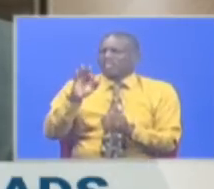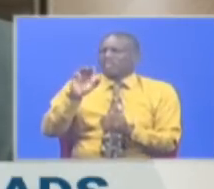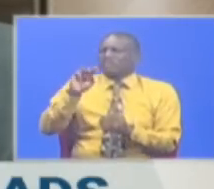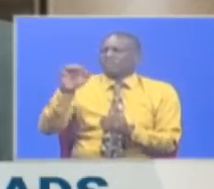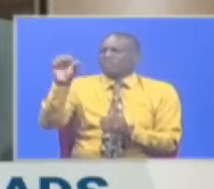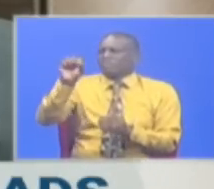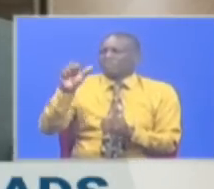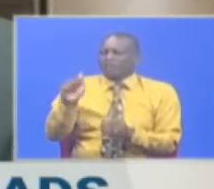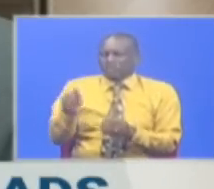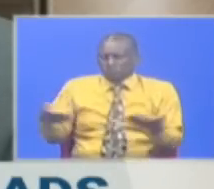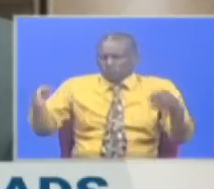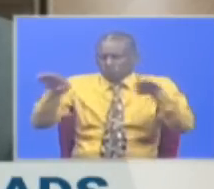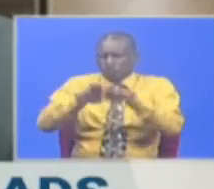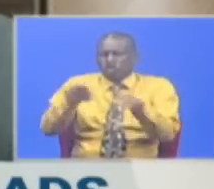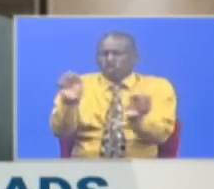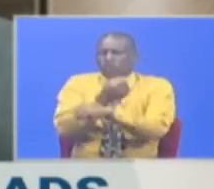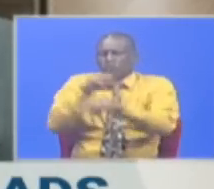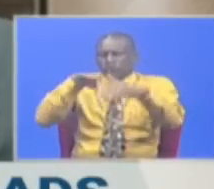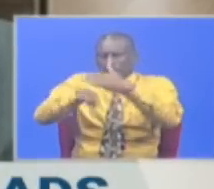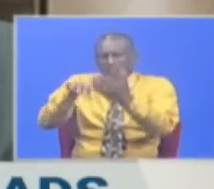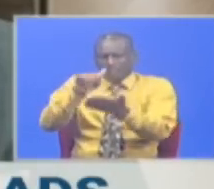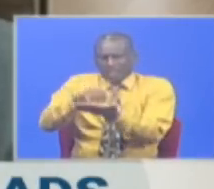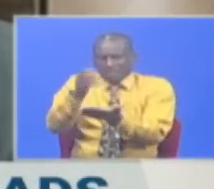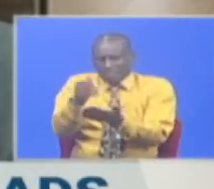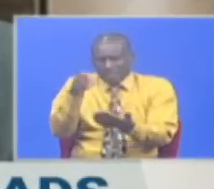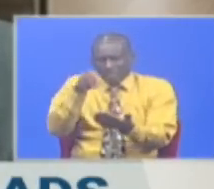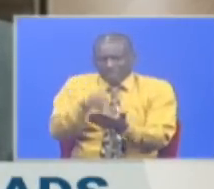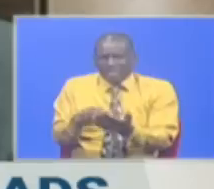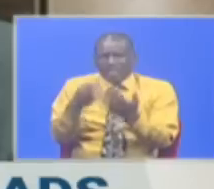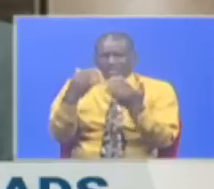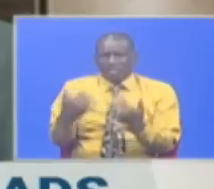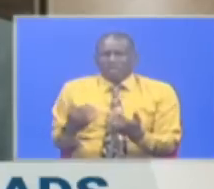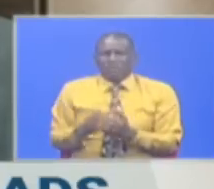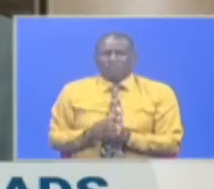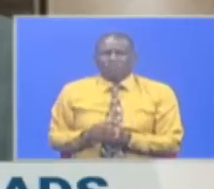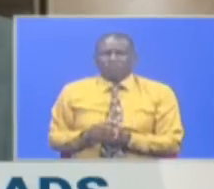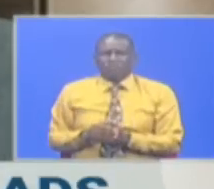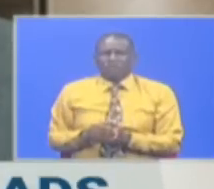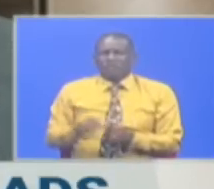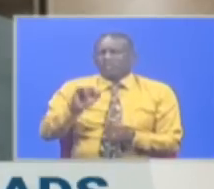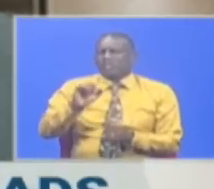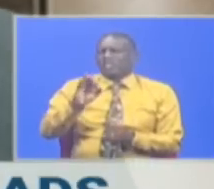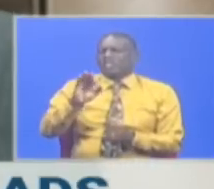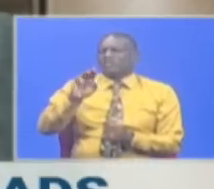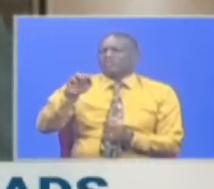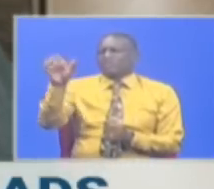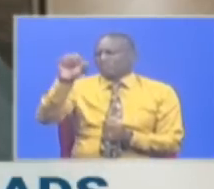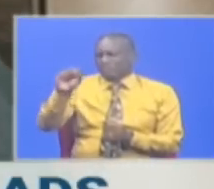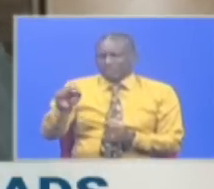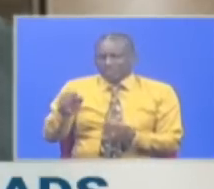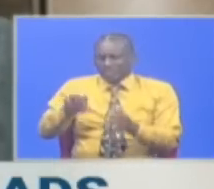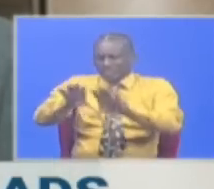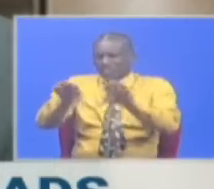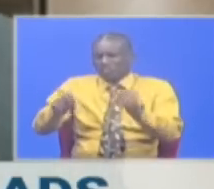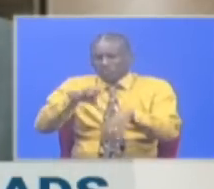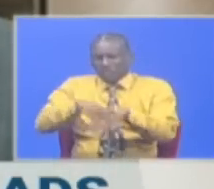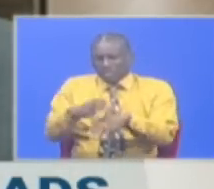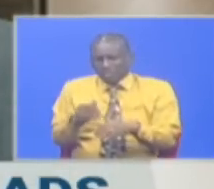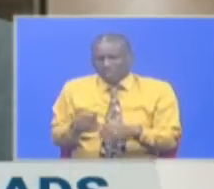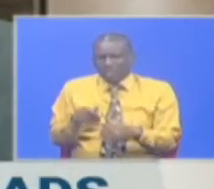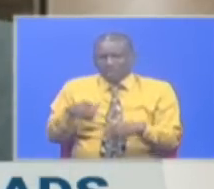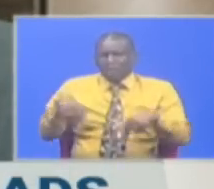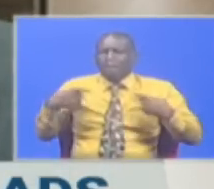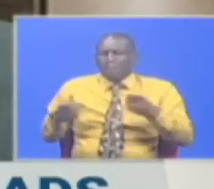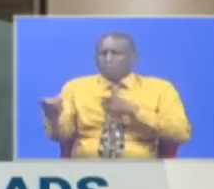so that you cannot access that money. So your problem is also the IFMIS system of getting money. But you see, IFMIS is it's the people who